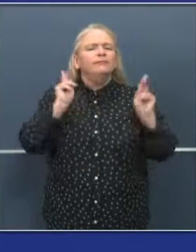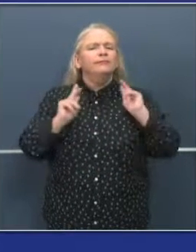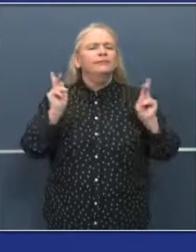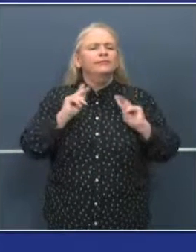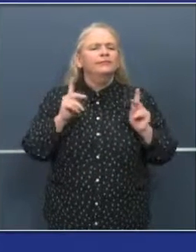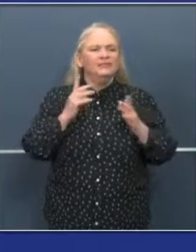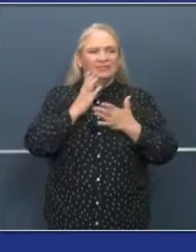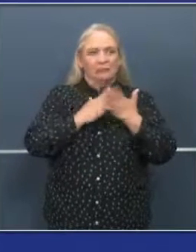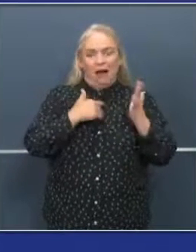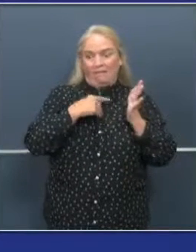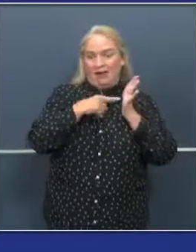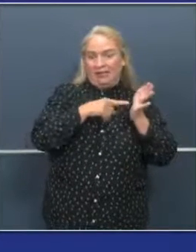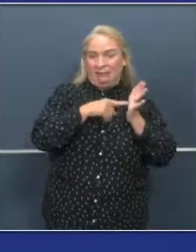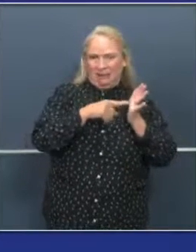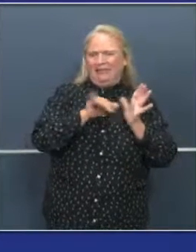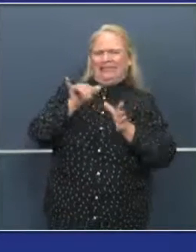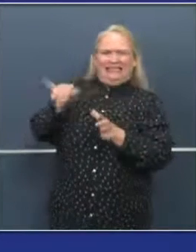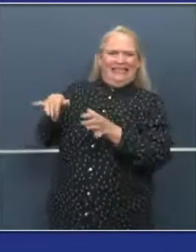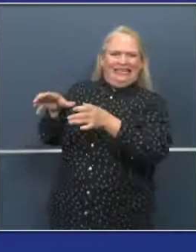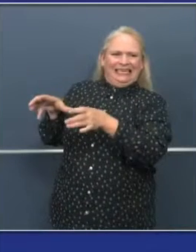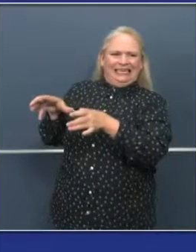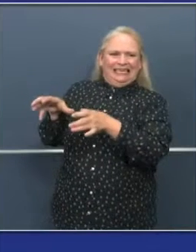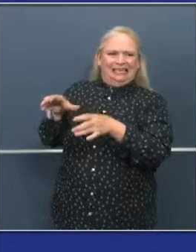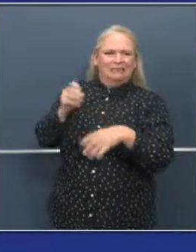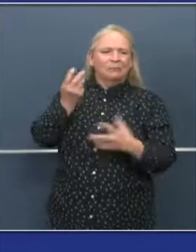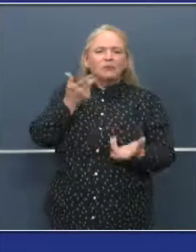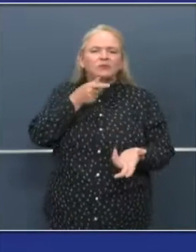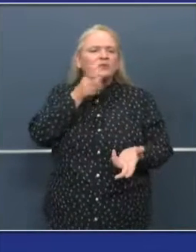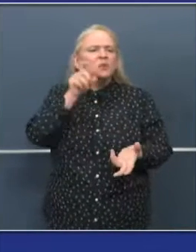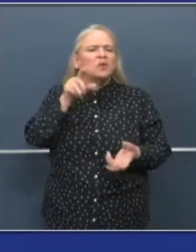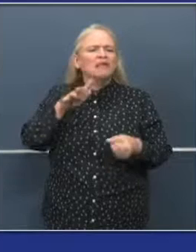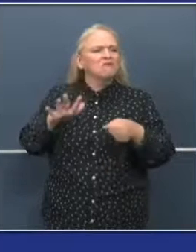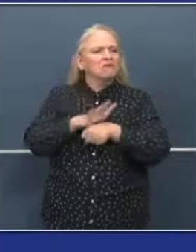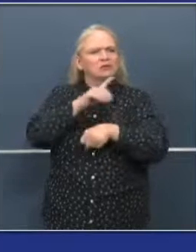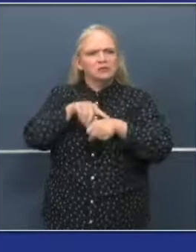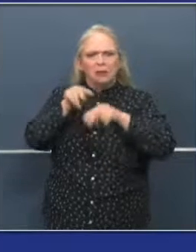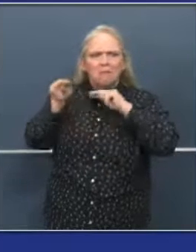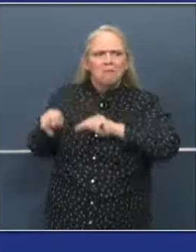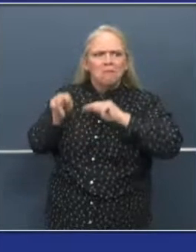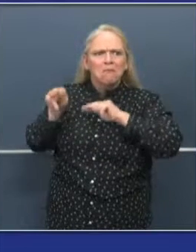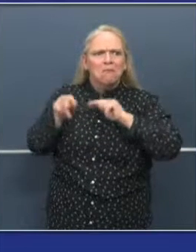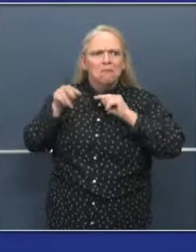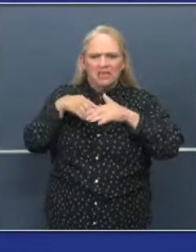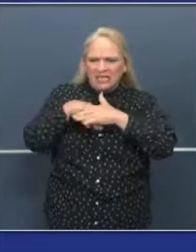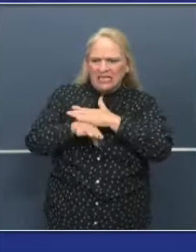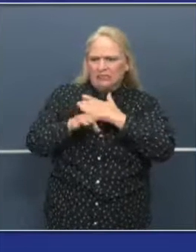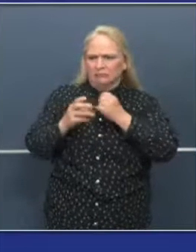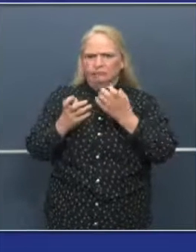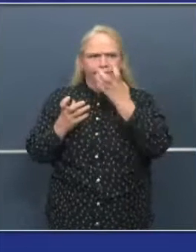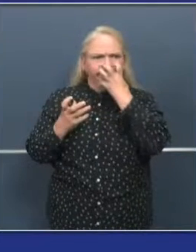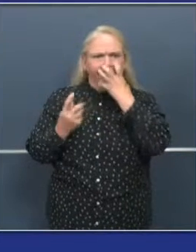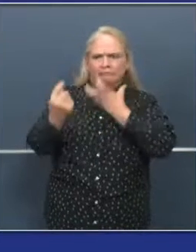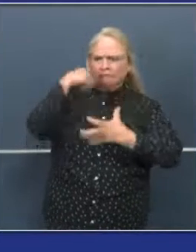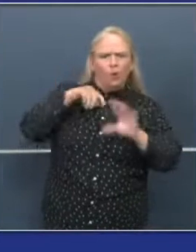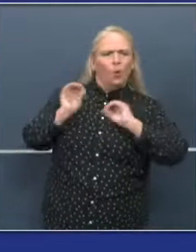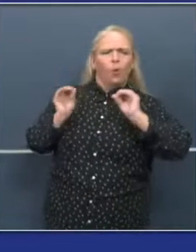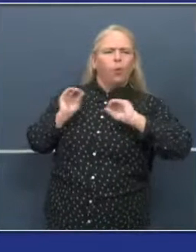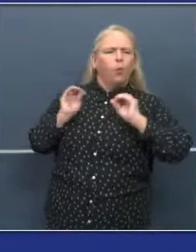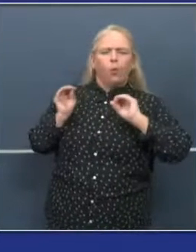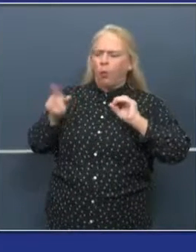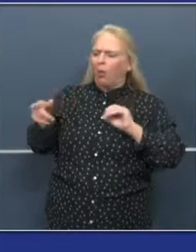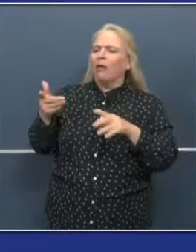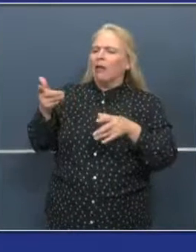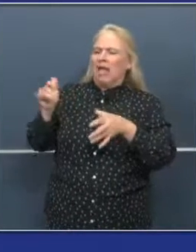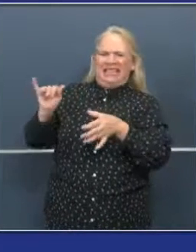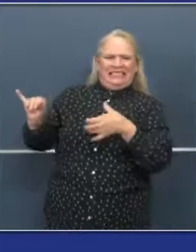instances sites were not throughout the state, including acute old care, mothball but need hospitals, of intense Seton medical care being an example that in may Northern have been California. exposed to